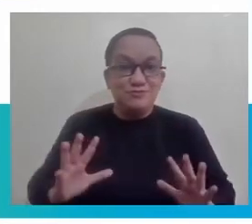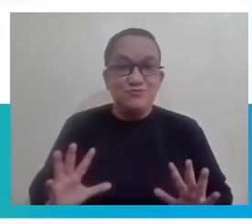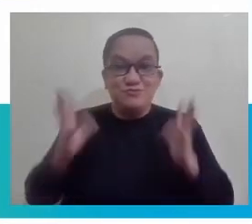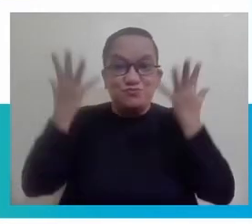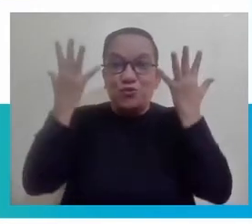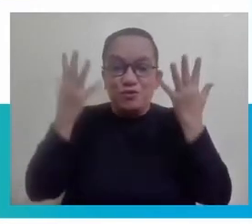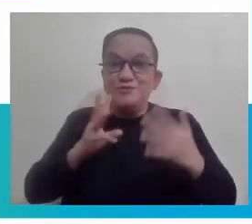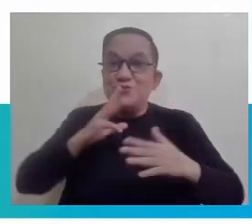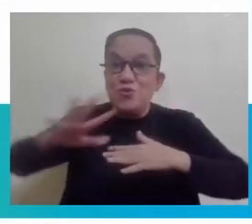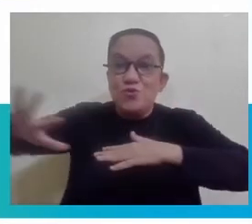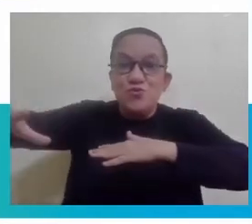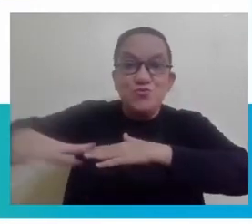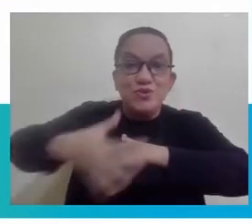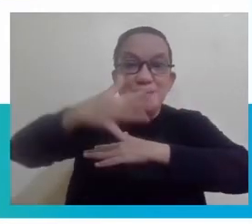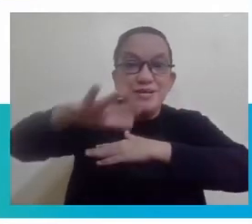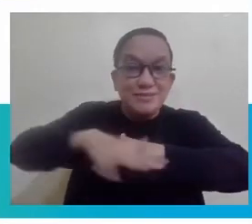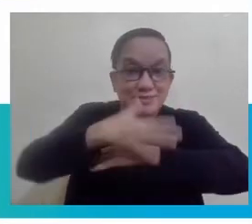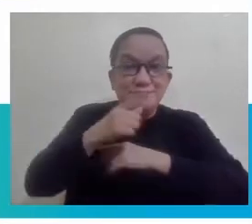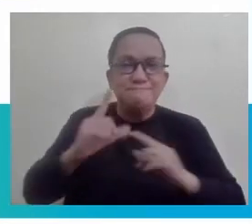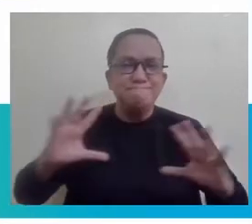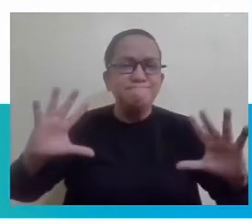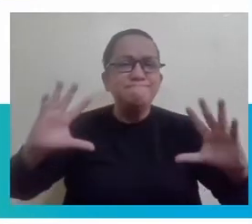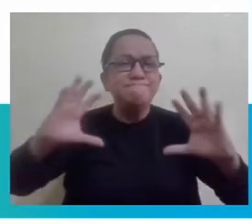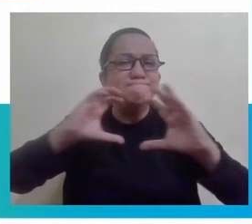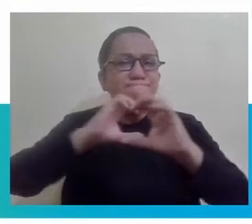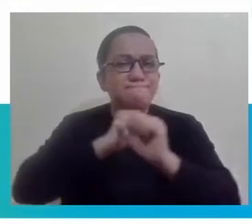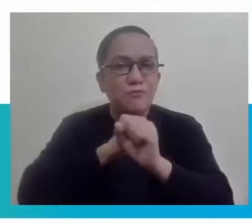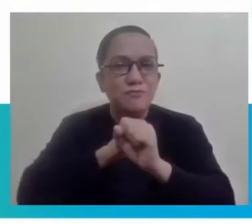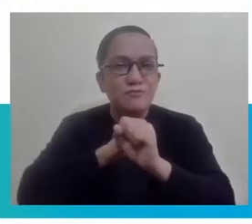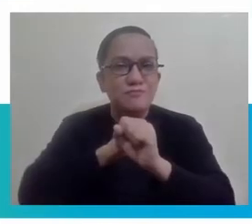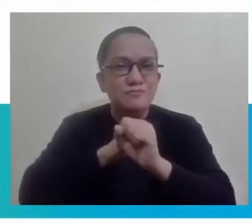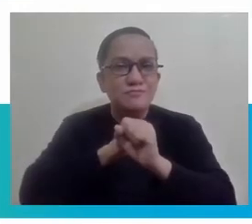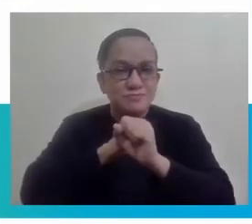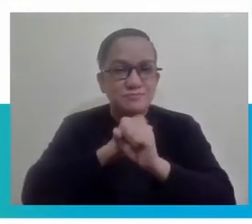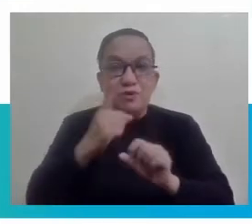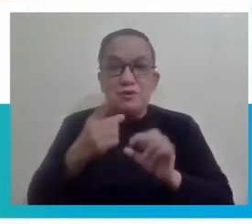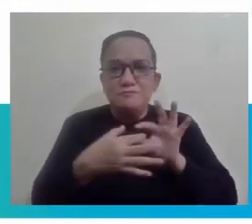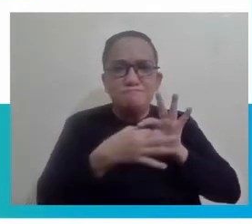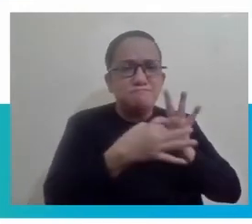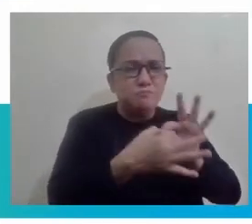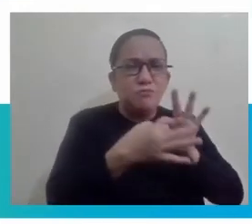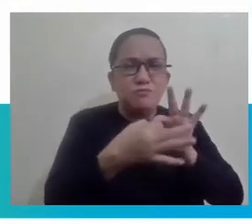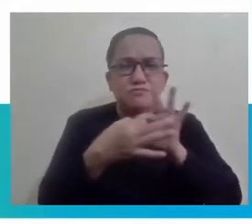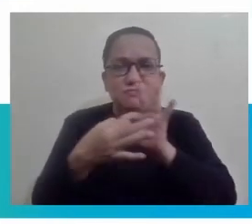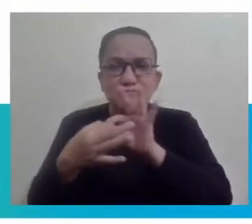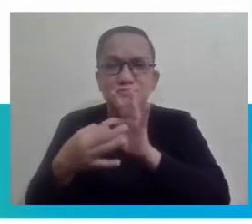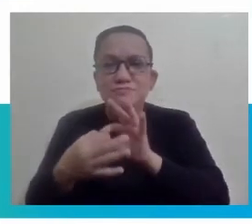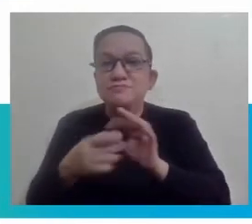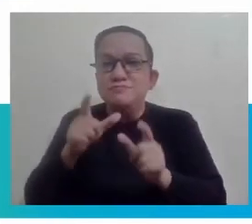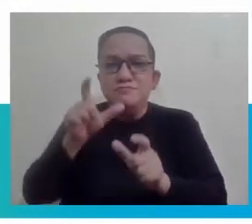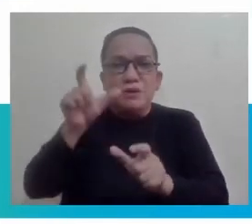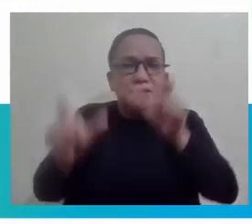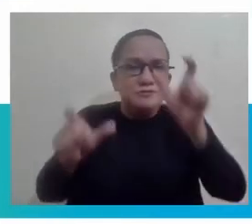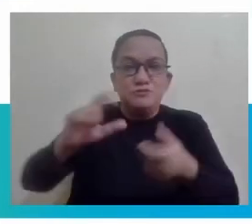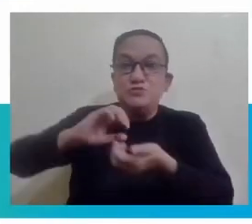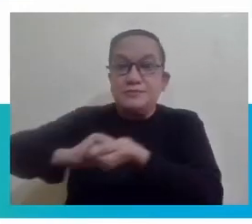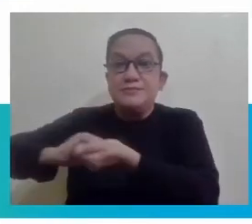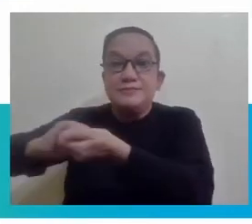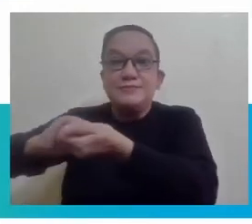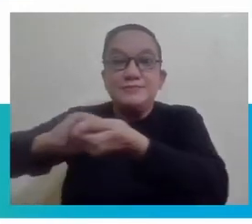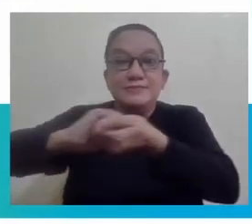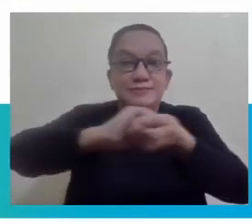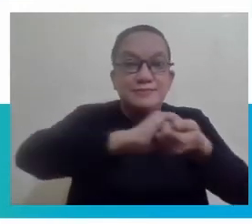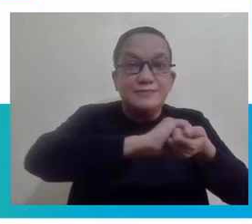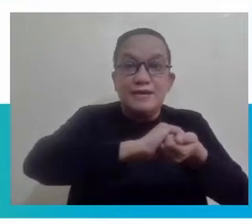only through good cooperation with partners, leveraging each other's strengths, we can rise to the